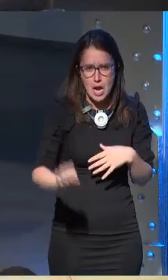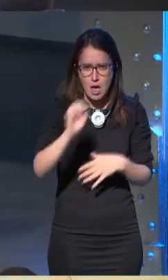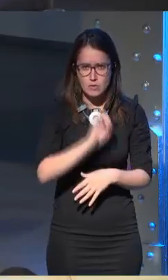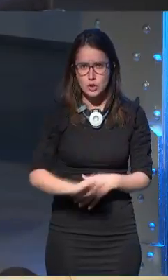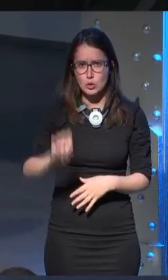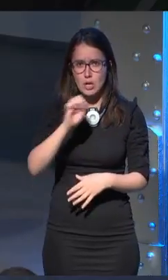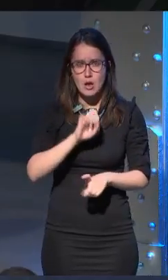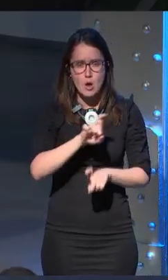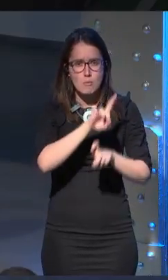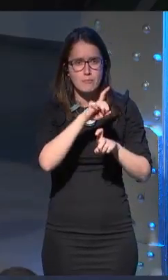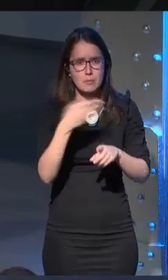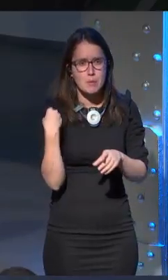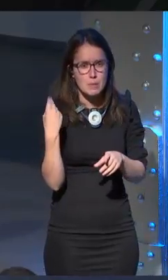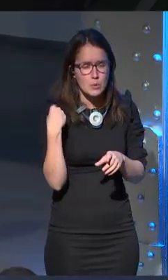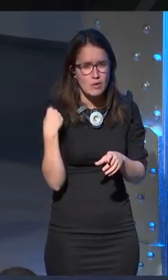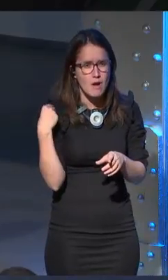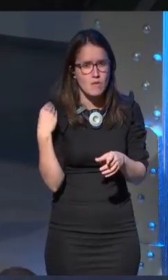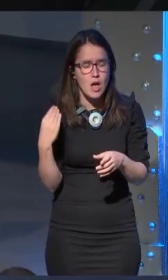on the space station.